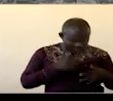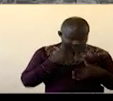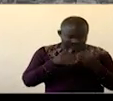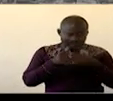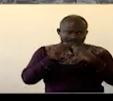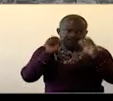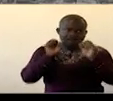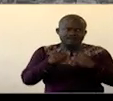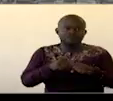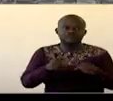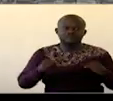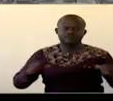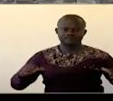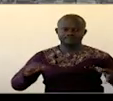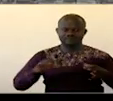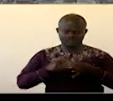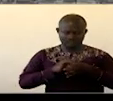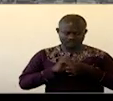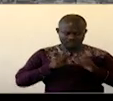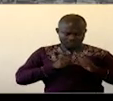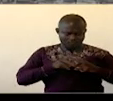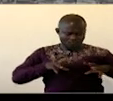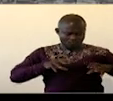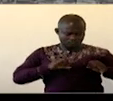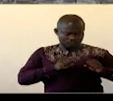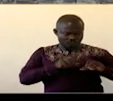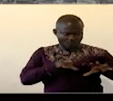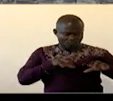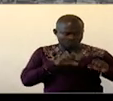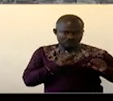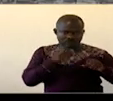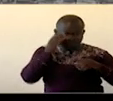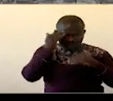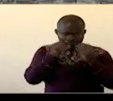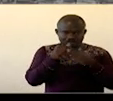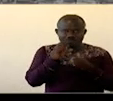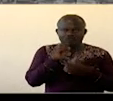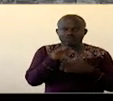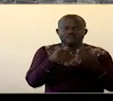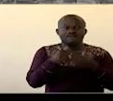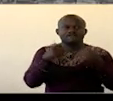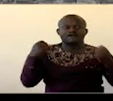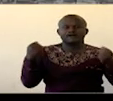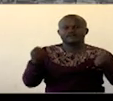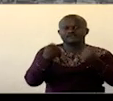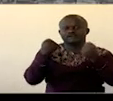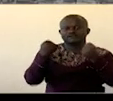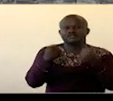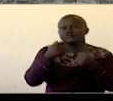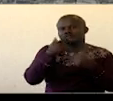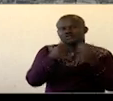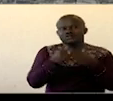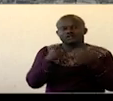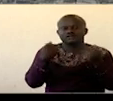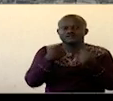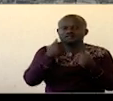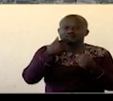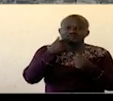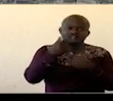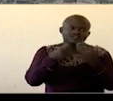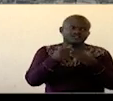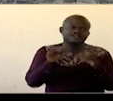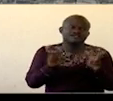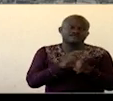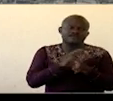to contract and relax because of energy. So energy is